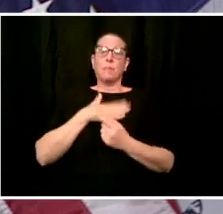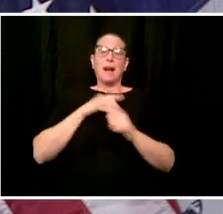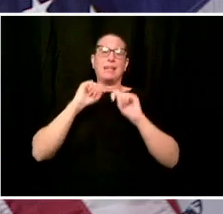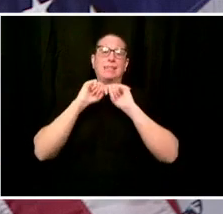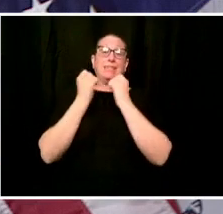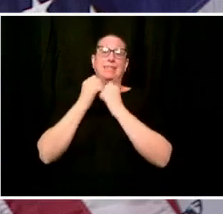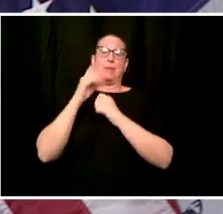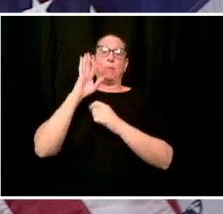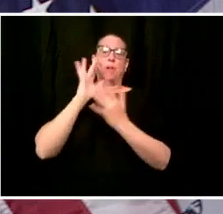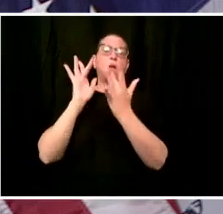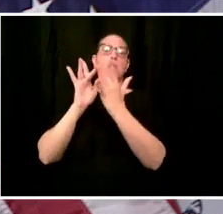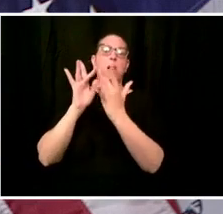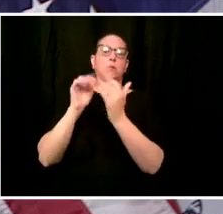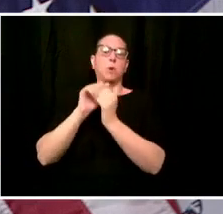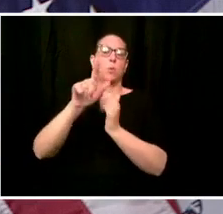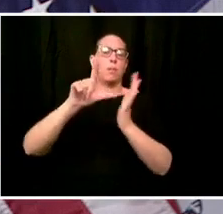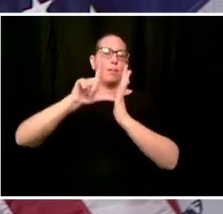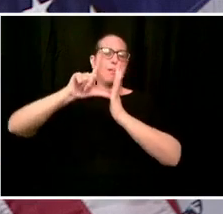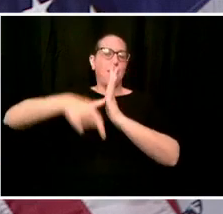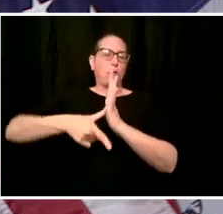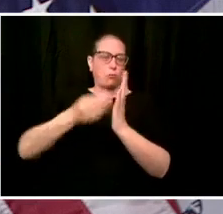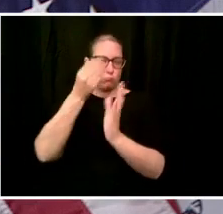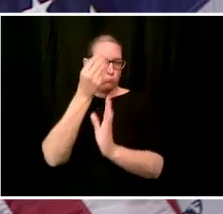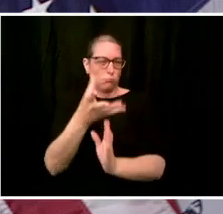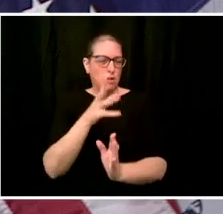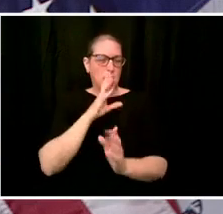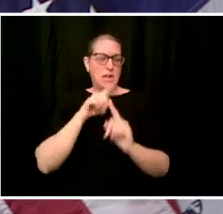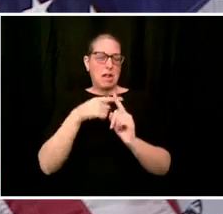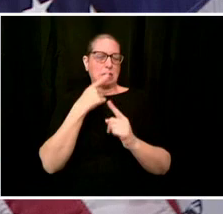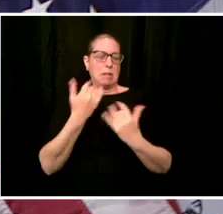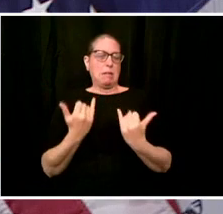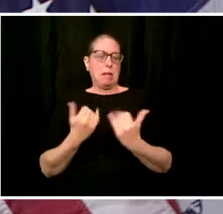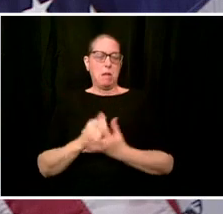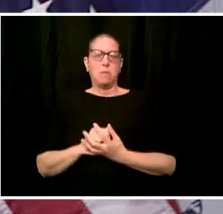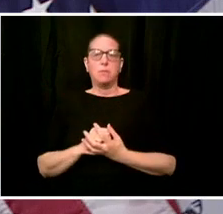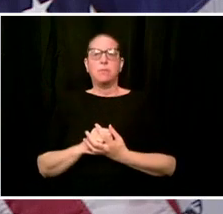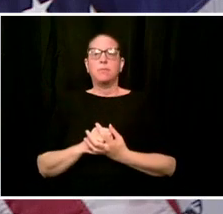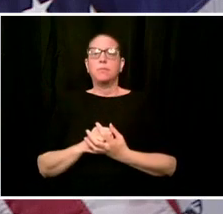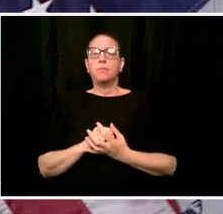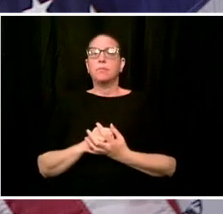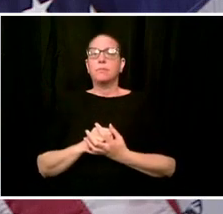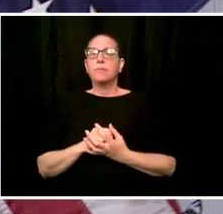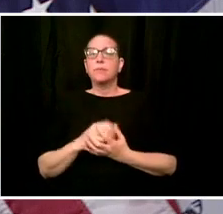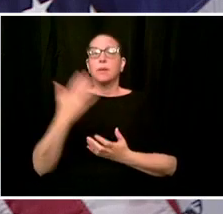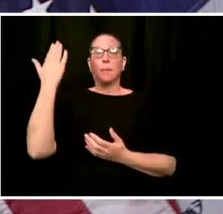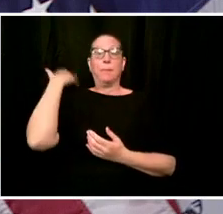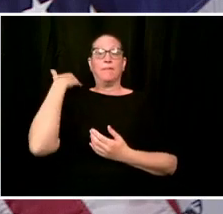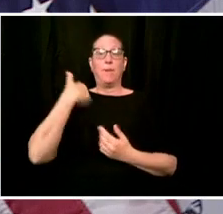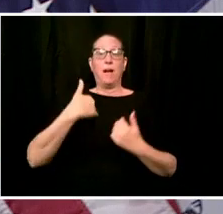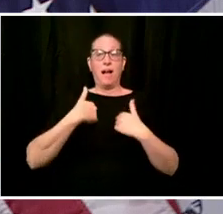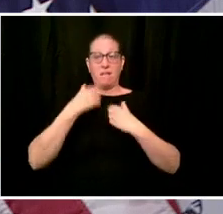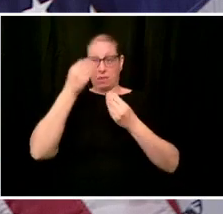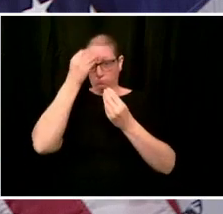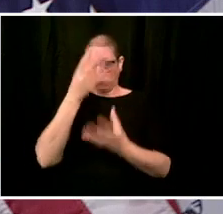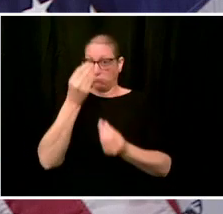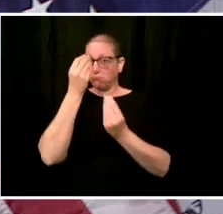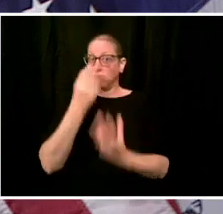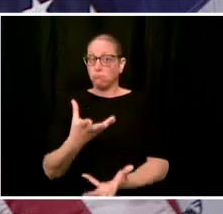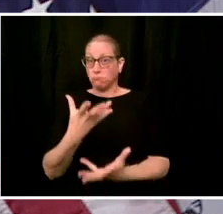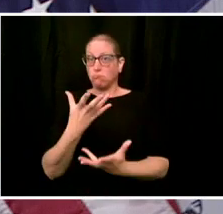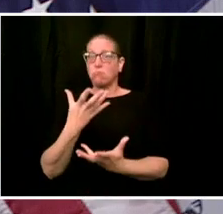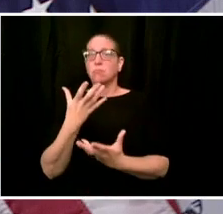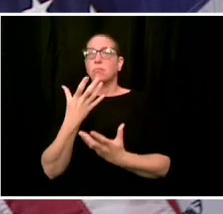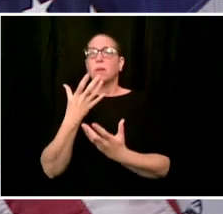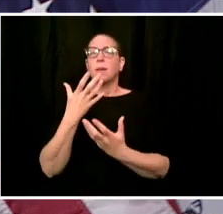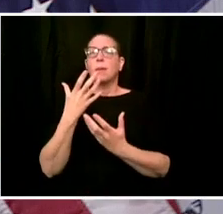of data put out that aggregated summonses that were specifically for social distancing versus other offenses that might have been given